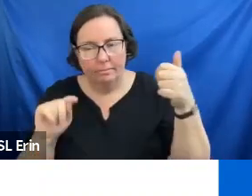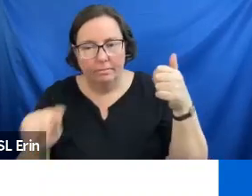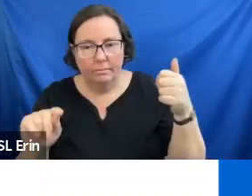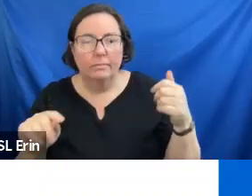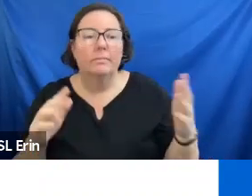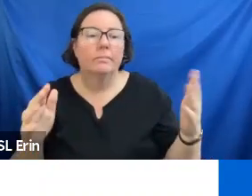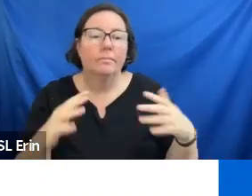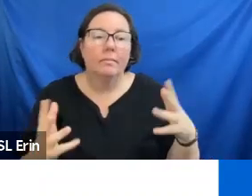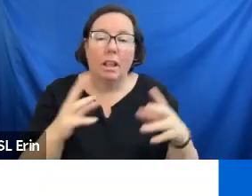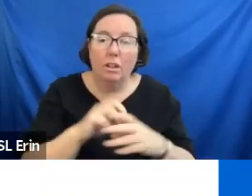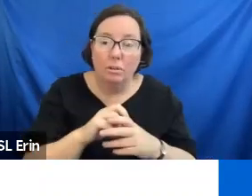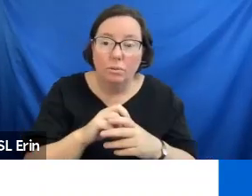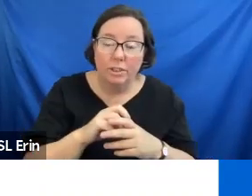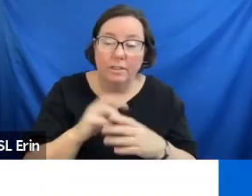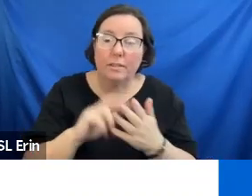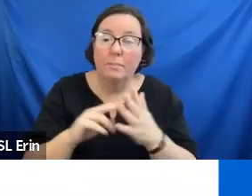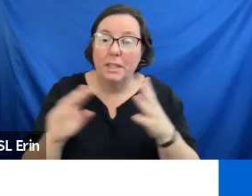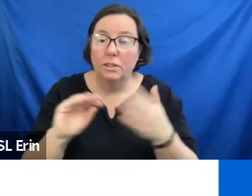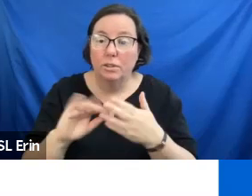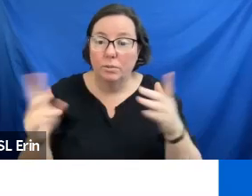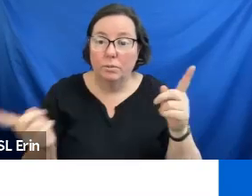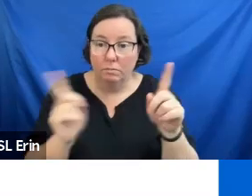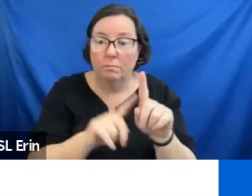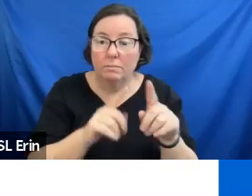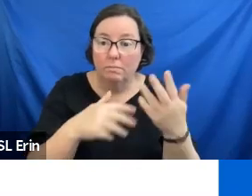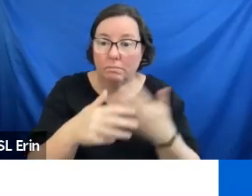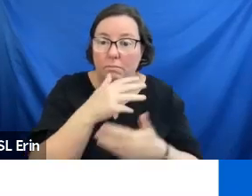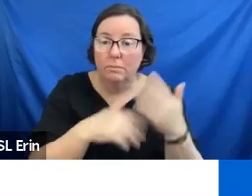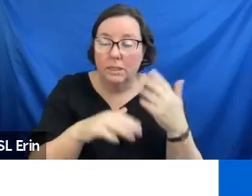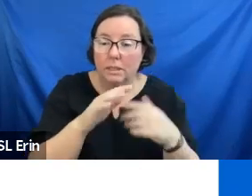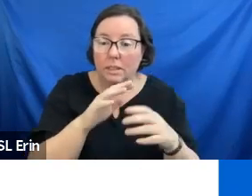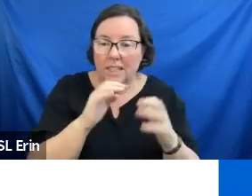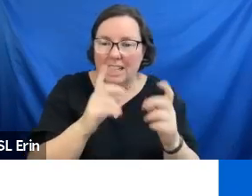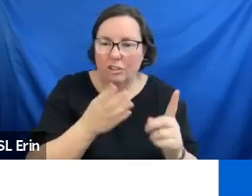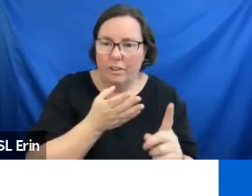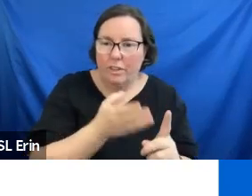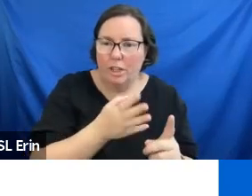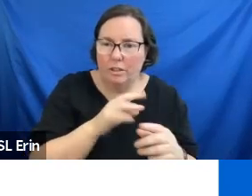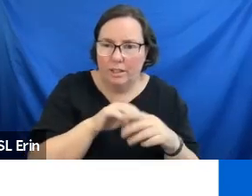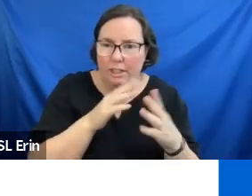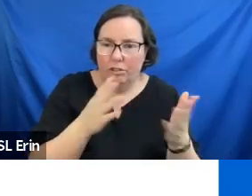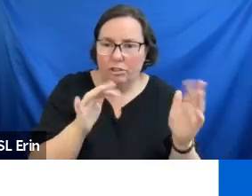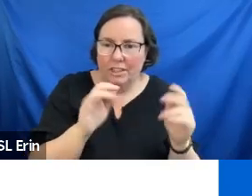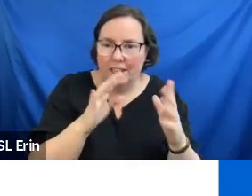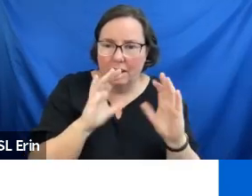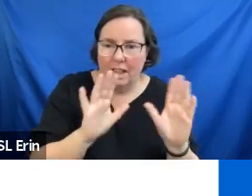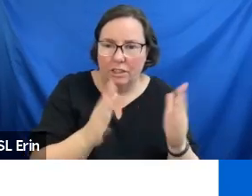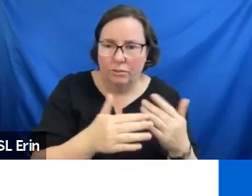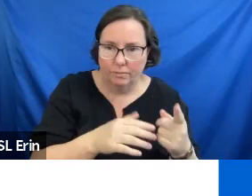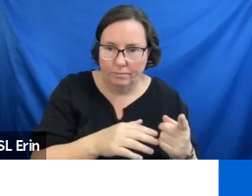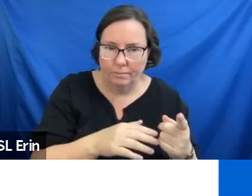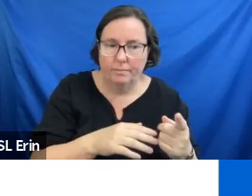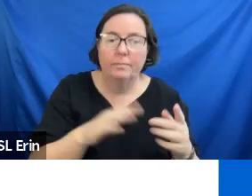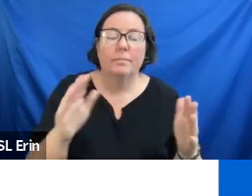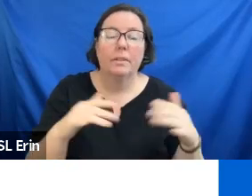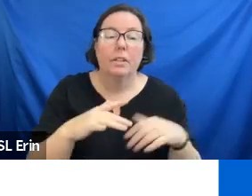Inclusion, classrooms are students who are receiving the majority of their education in a gen ed classroom. And then